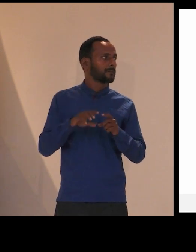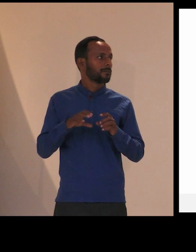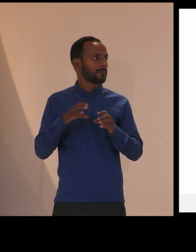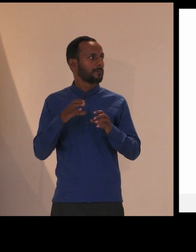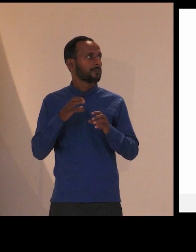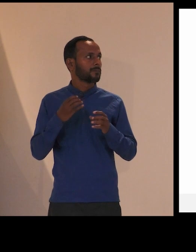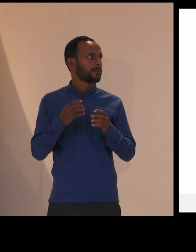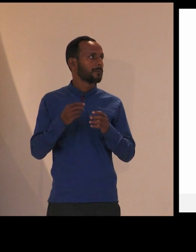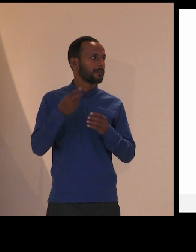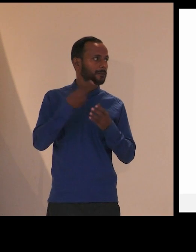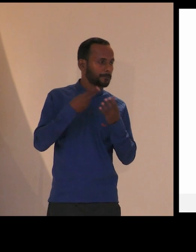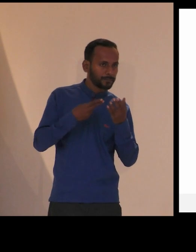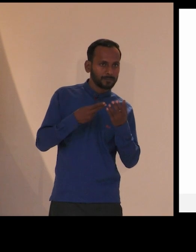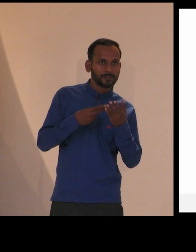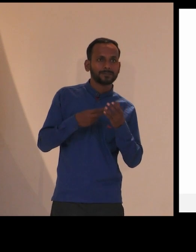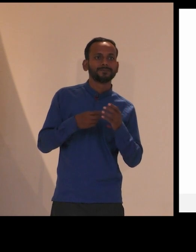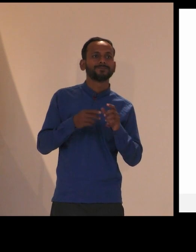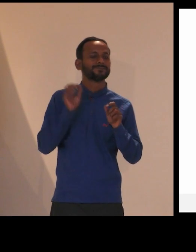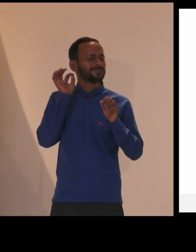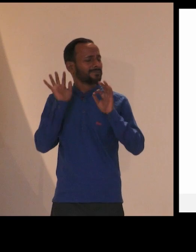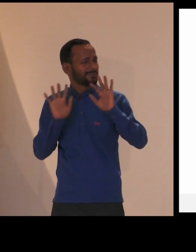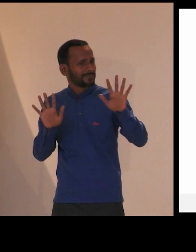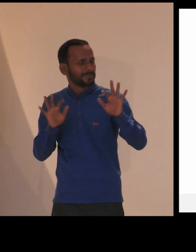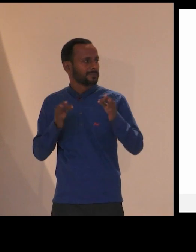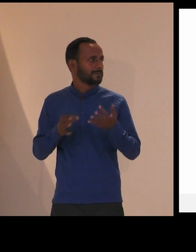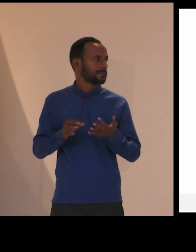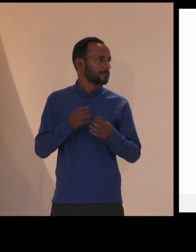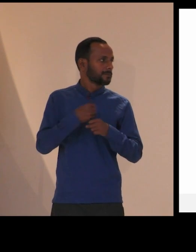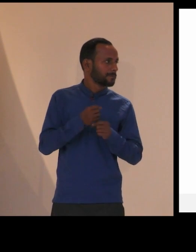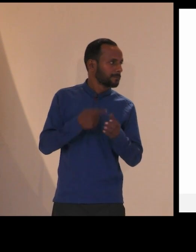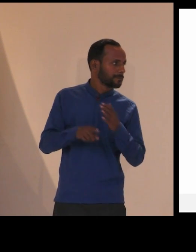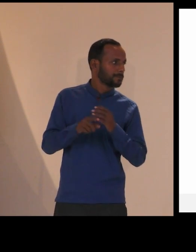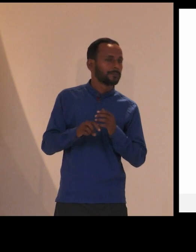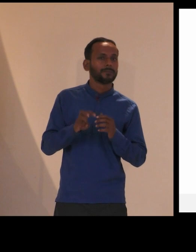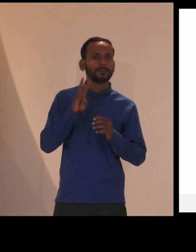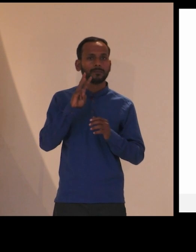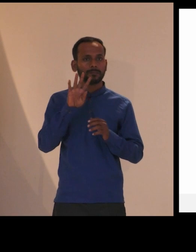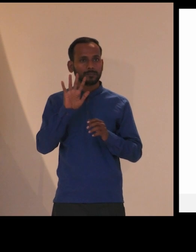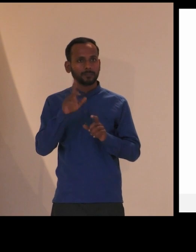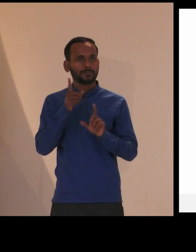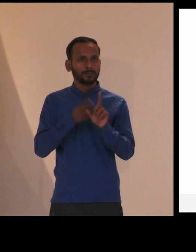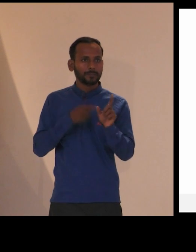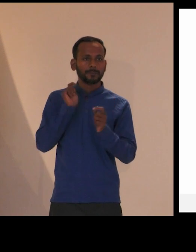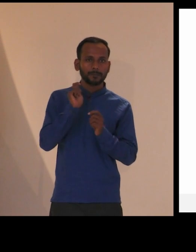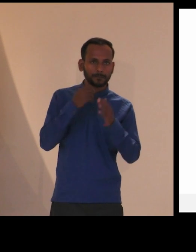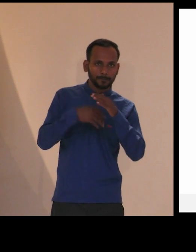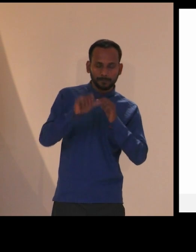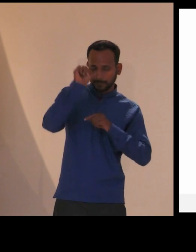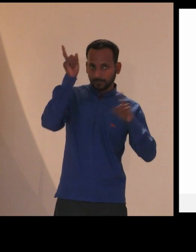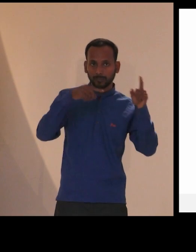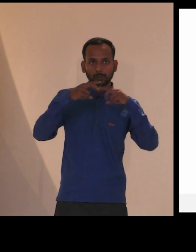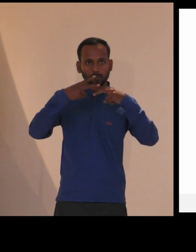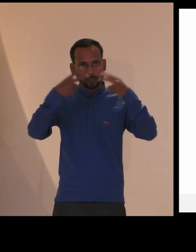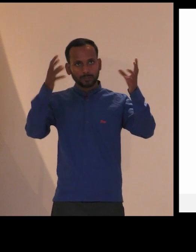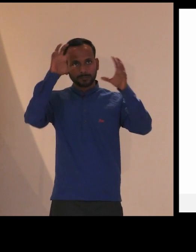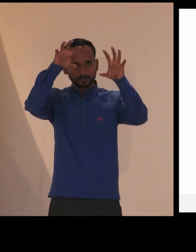veteran journalist. Many of you would have heard about him. So he worked for about 35 years in rural India,